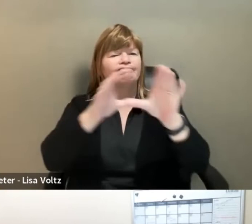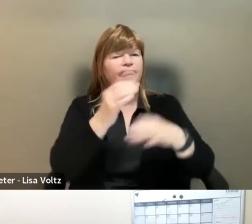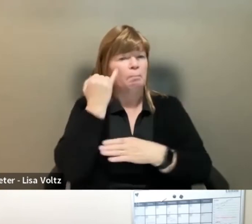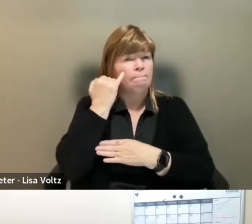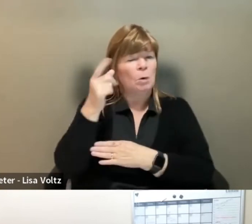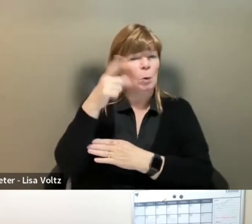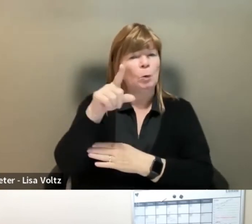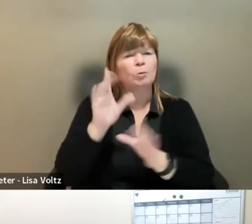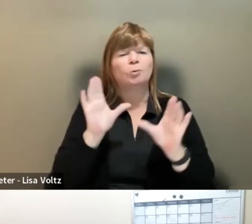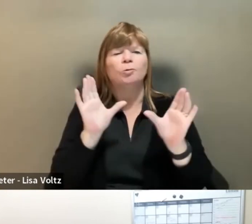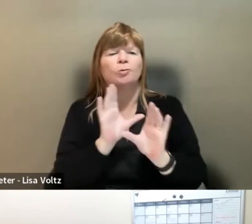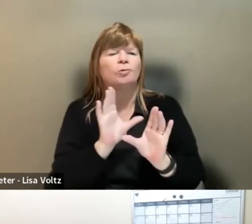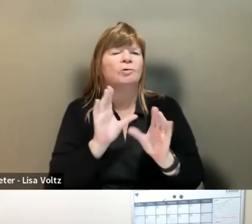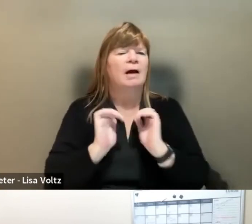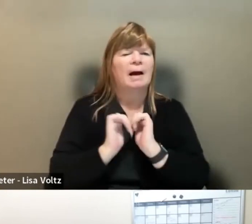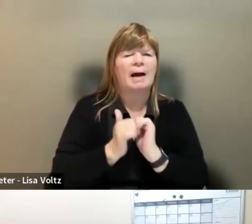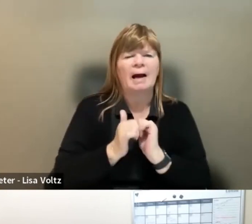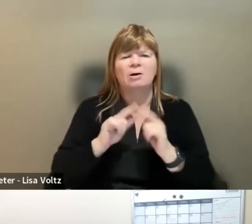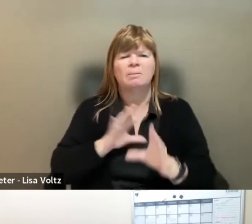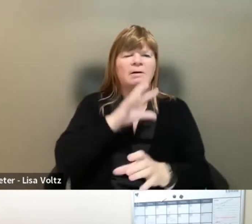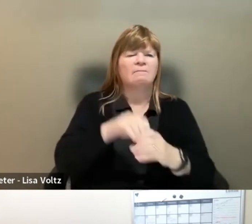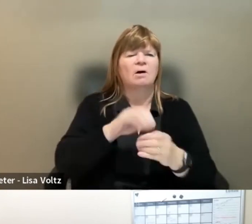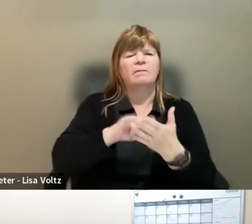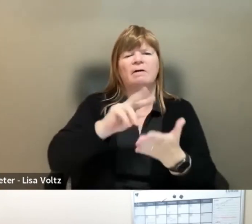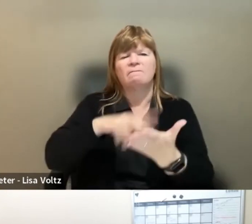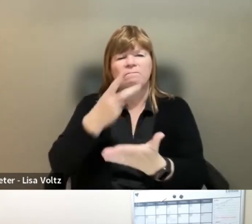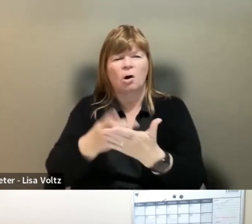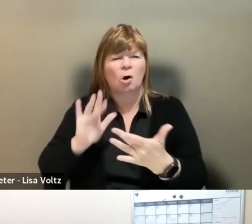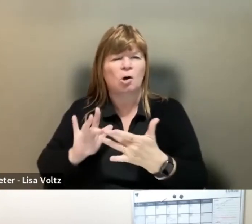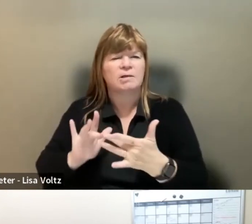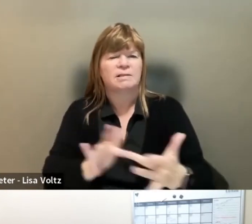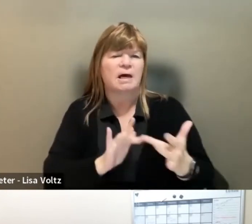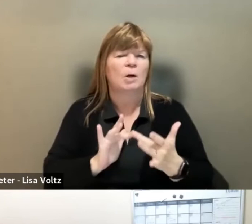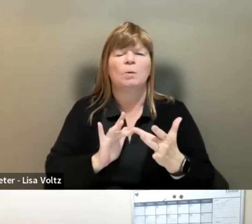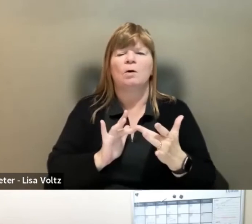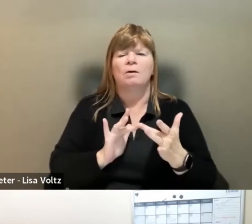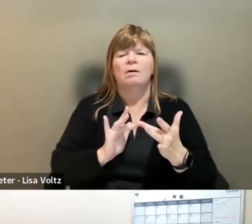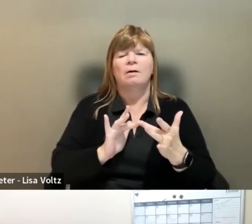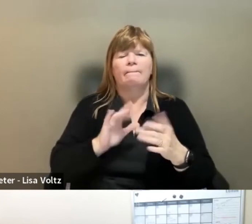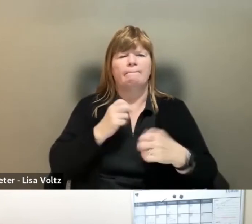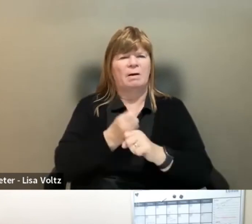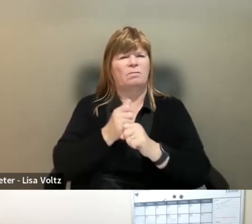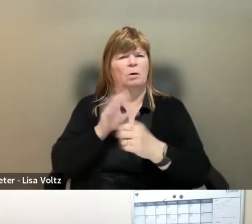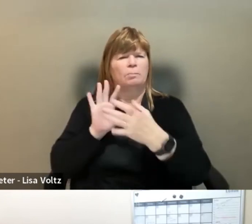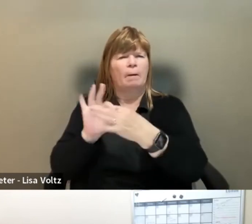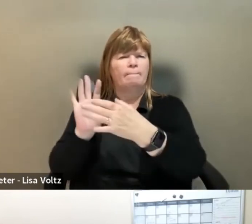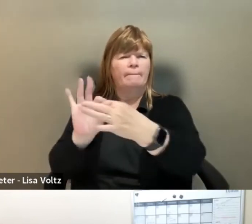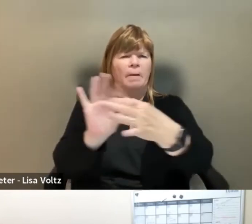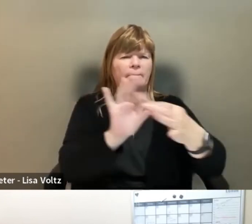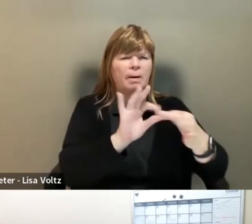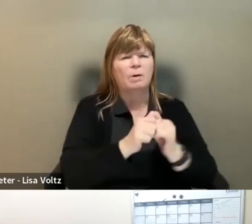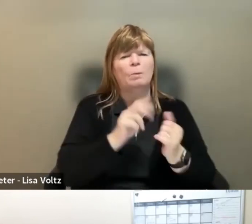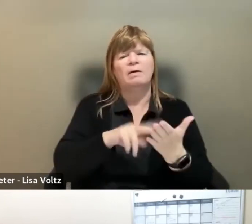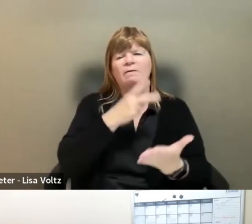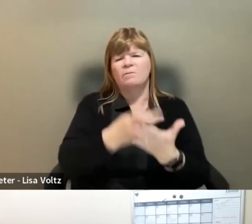you're looking for a way to engage in the Falls Network and make those interstate connections with Falls